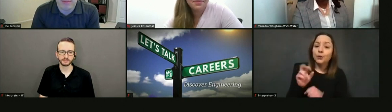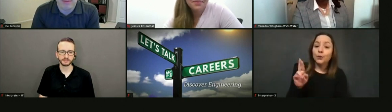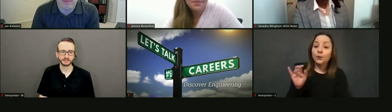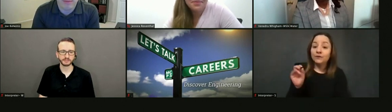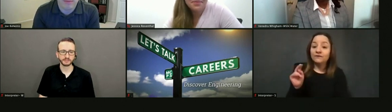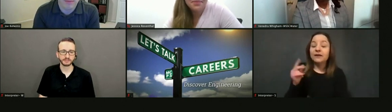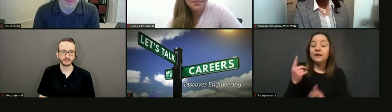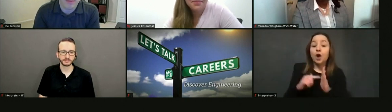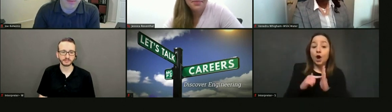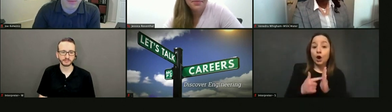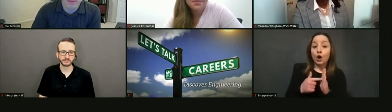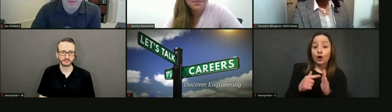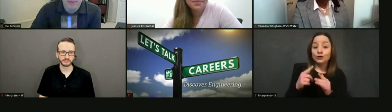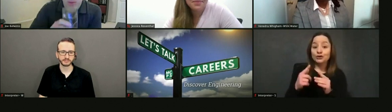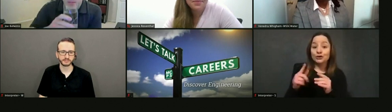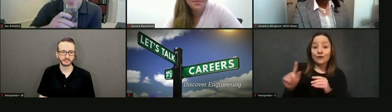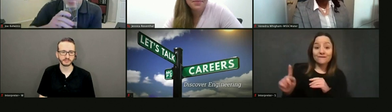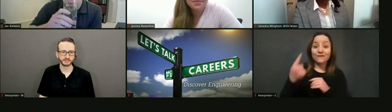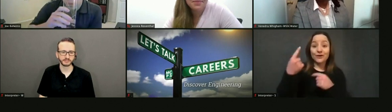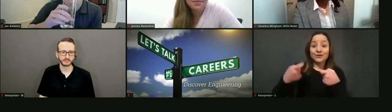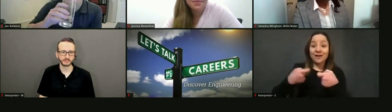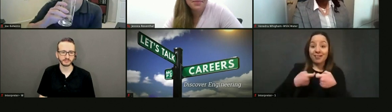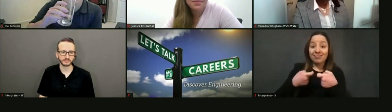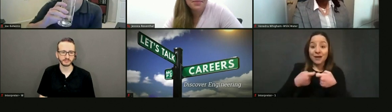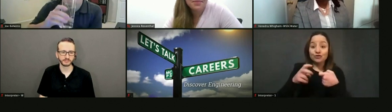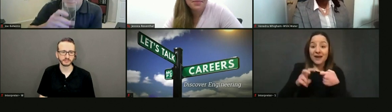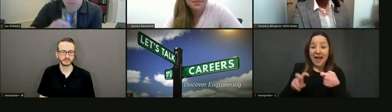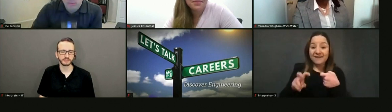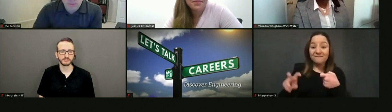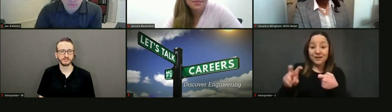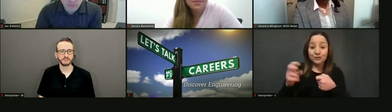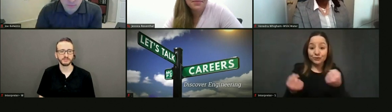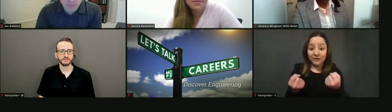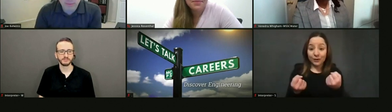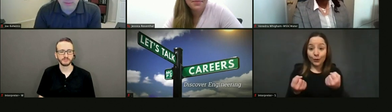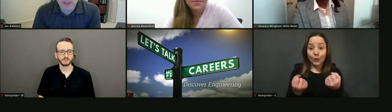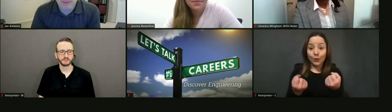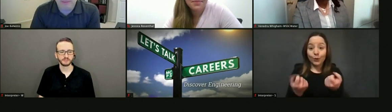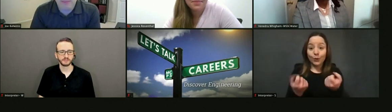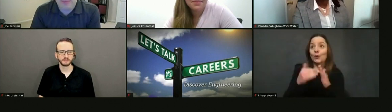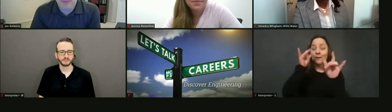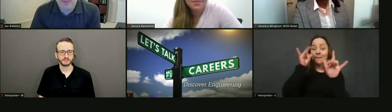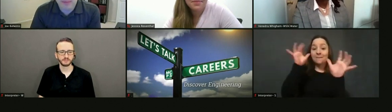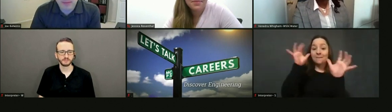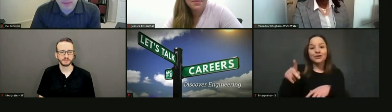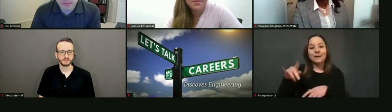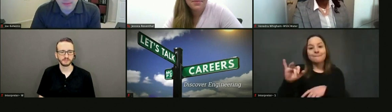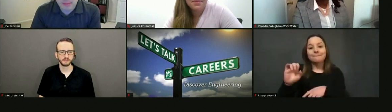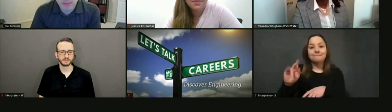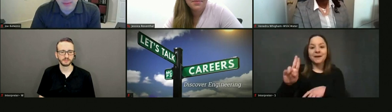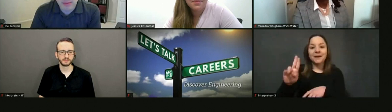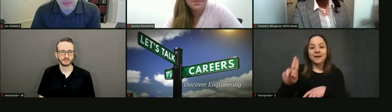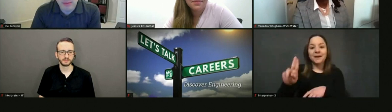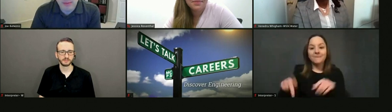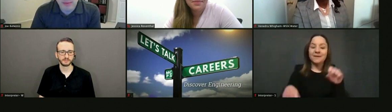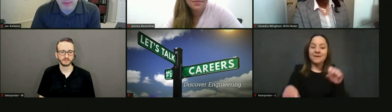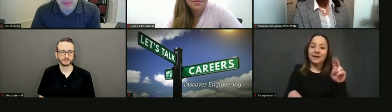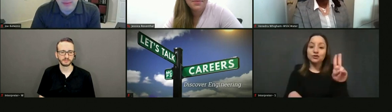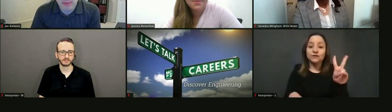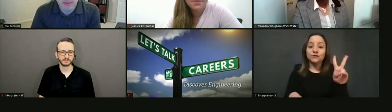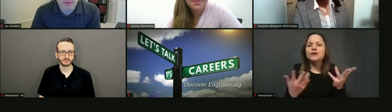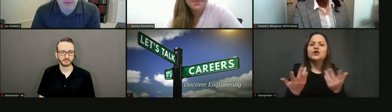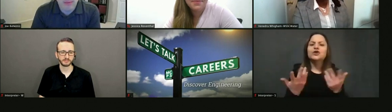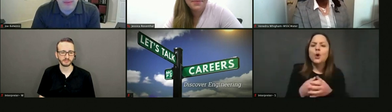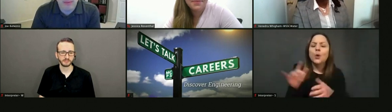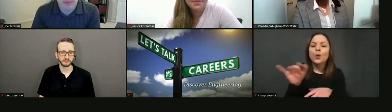launched the world's first electric adventure vehicles, reimagining pickups and SUVs. So what is it like